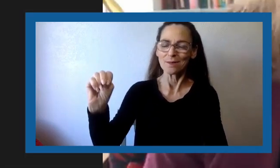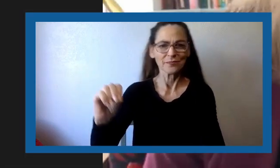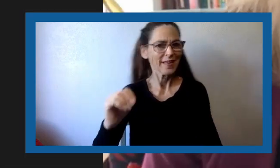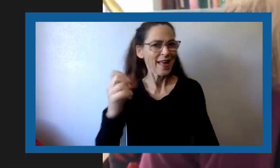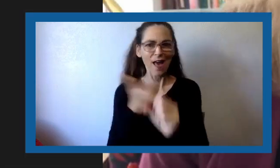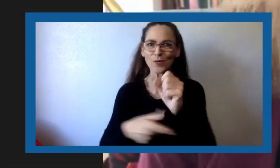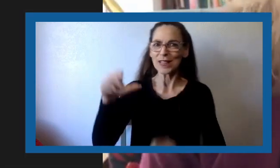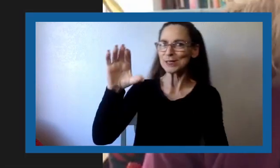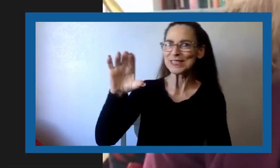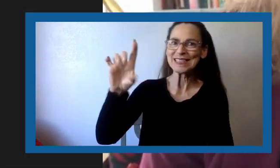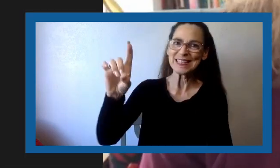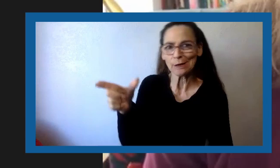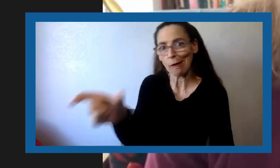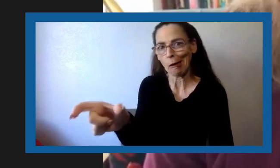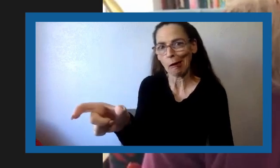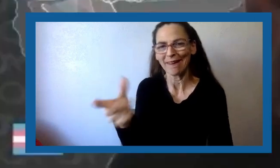their CDs.